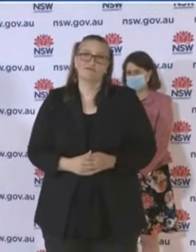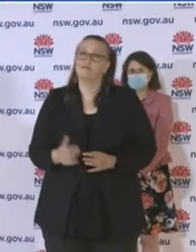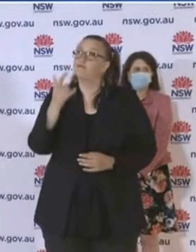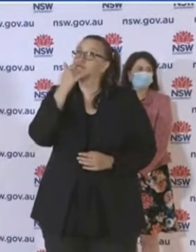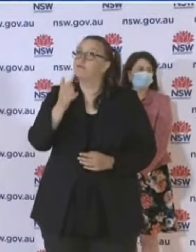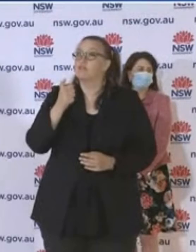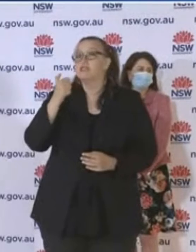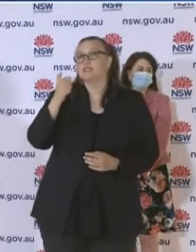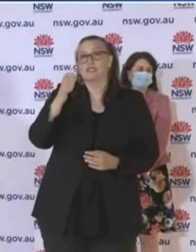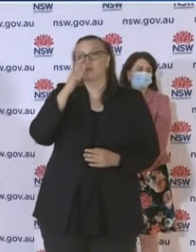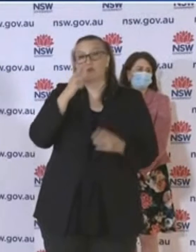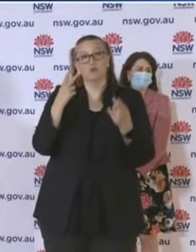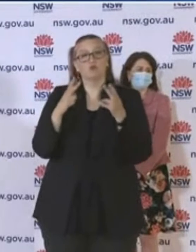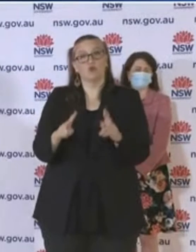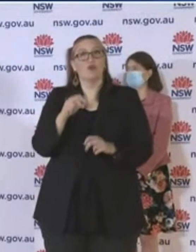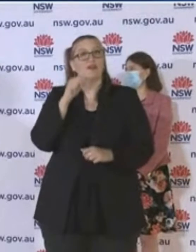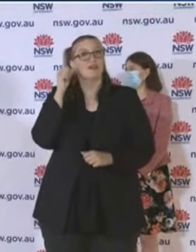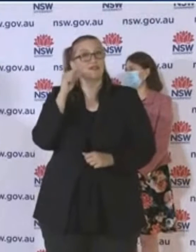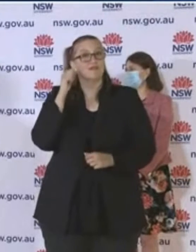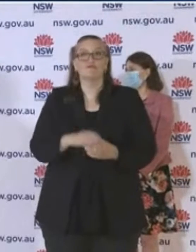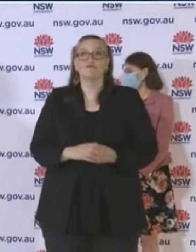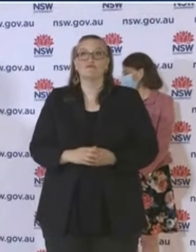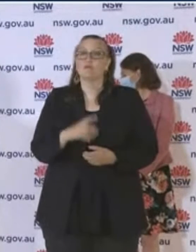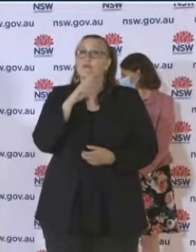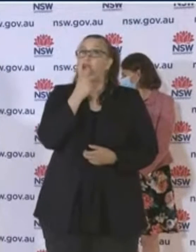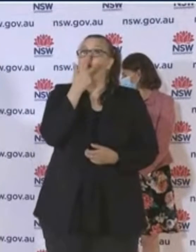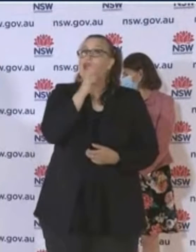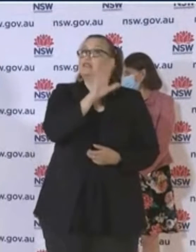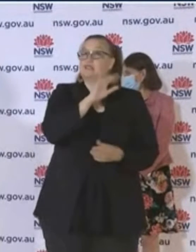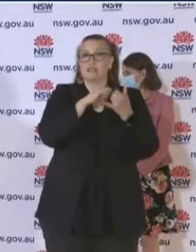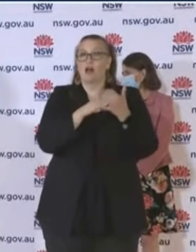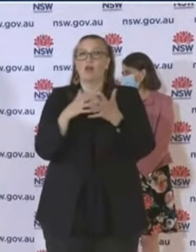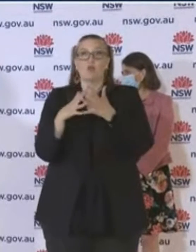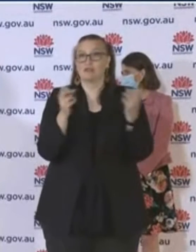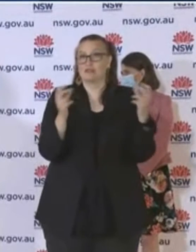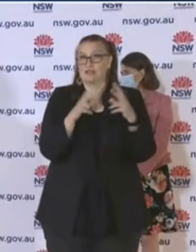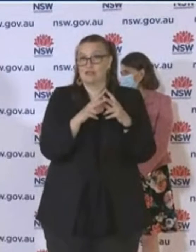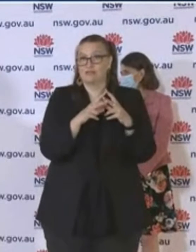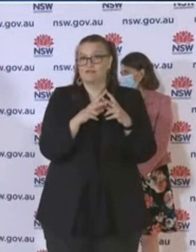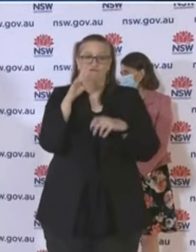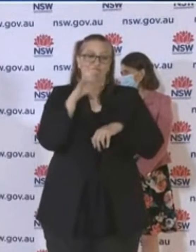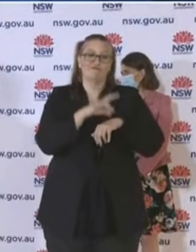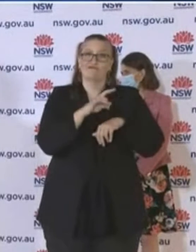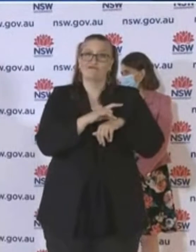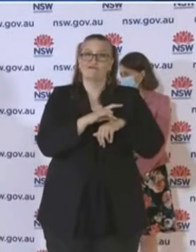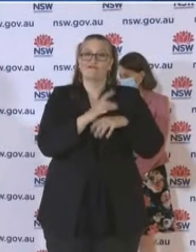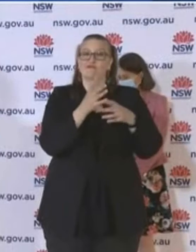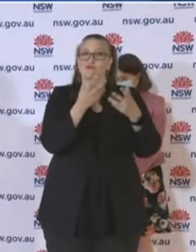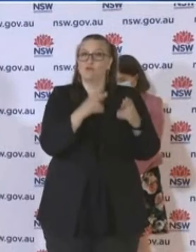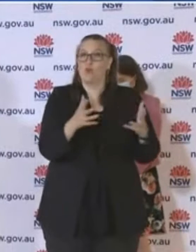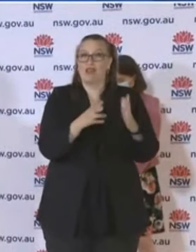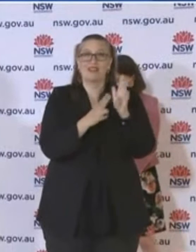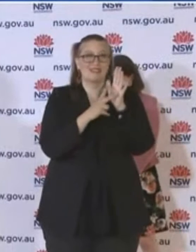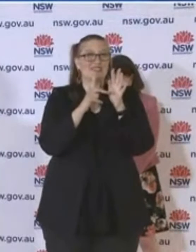who've had COVID. A man in his 80s from southwestern Sydney died at Nepean Hospital after acquiring his infection there early